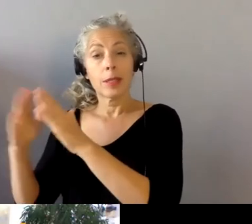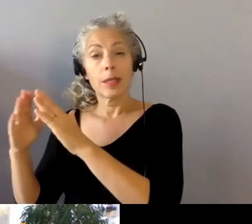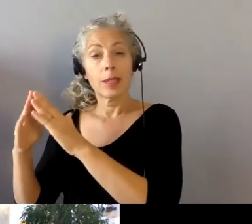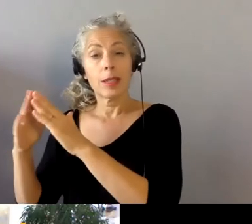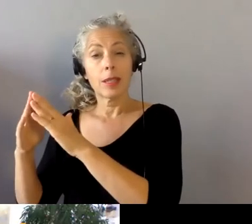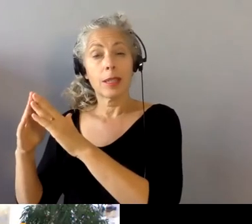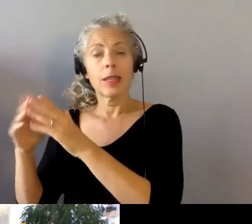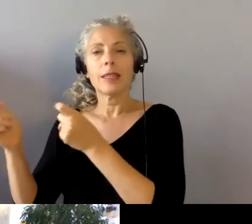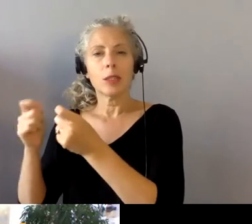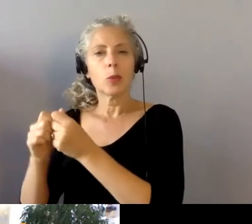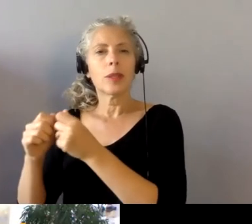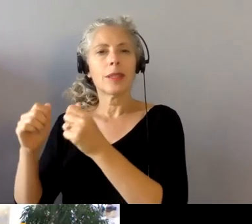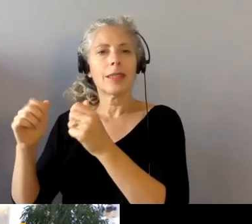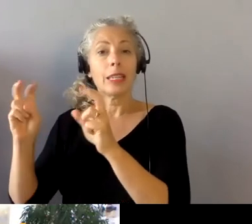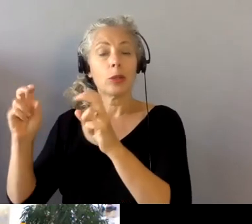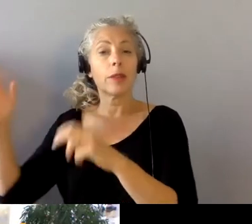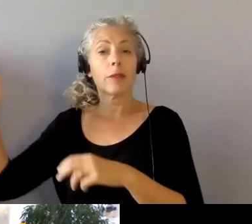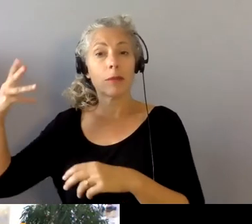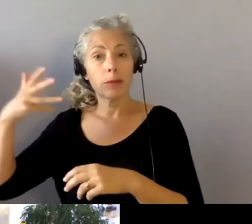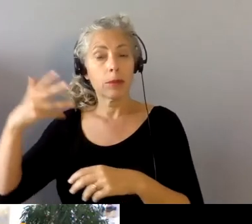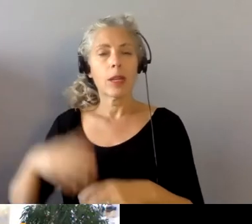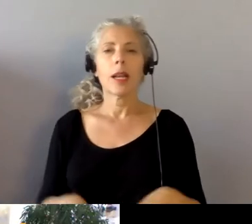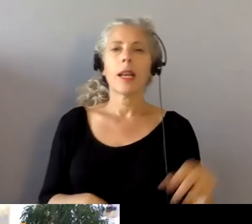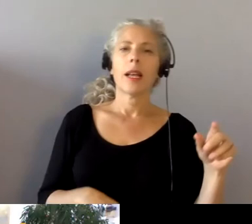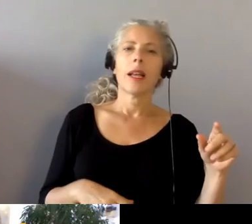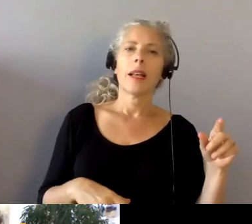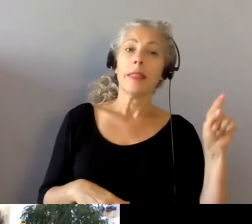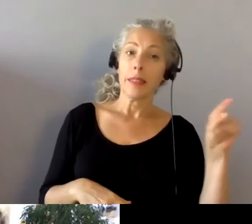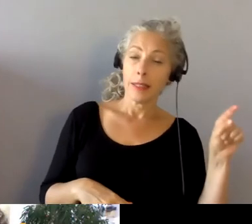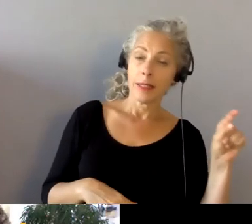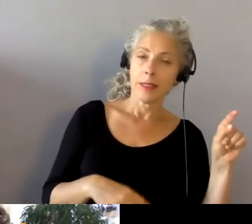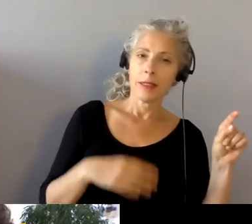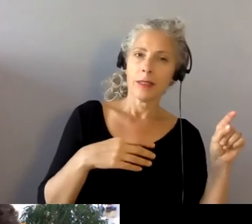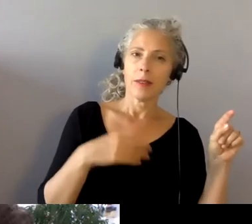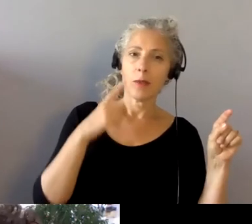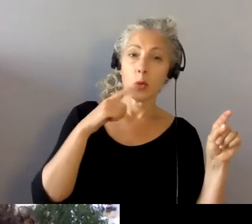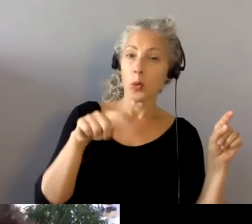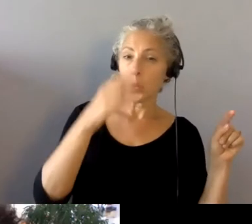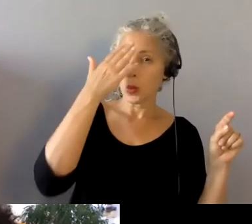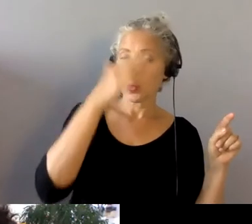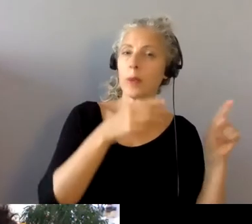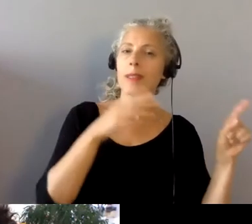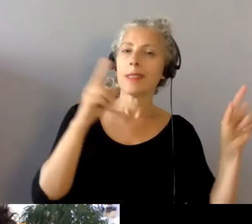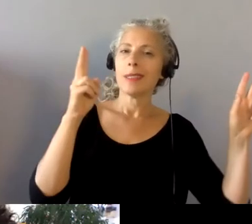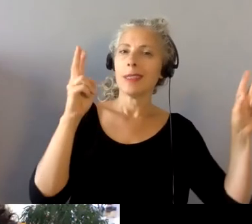issues of immigration. And by the way, the transcending piece, for those who don't know, really is dealing with